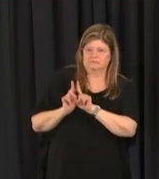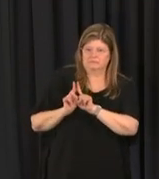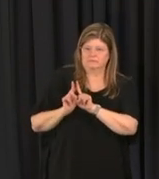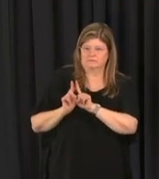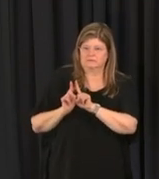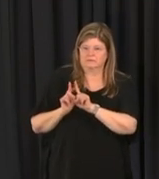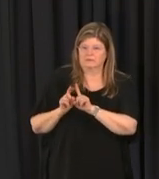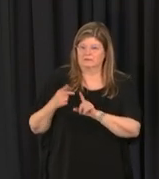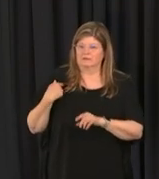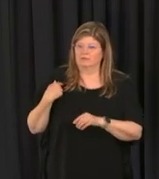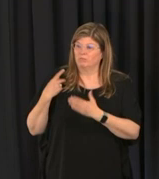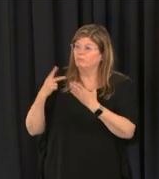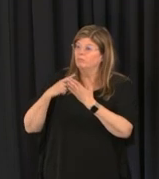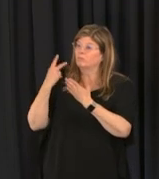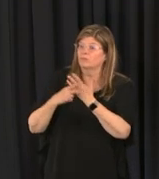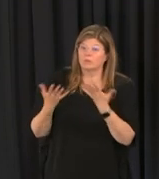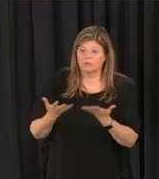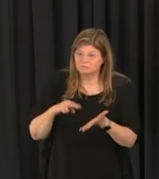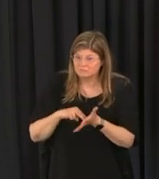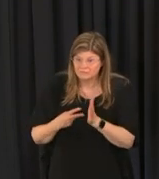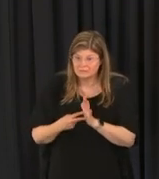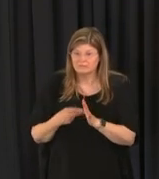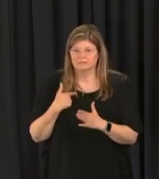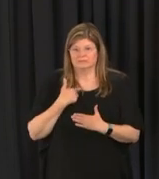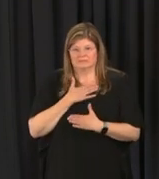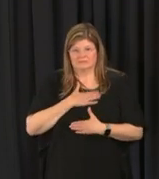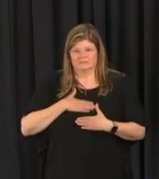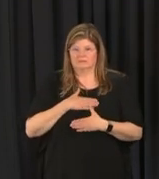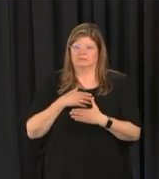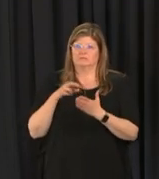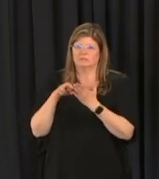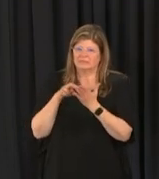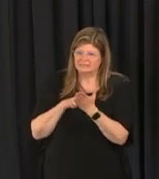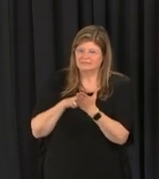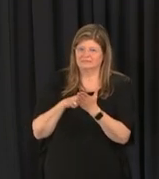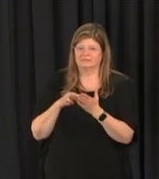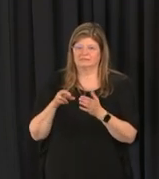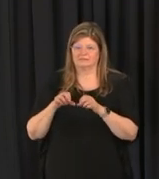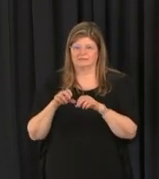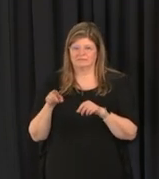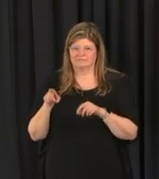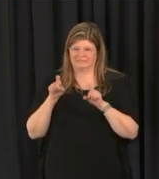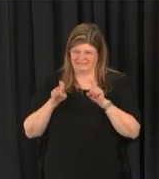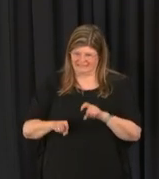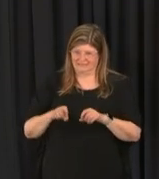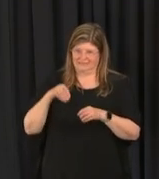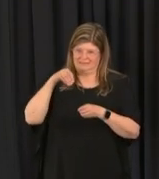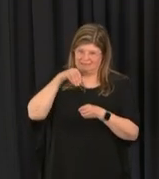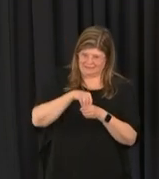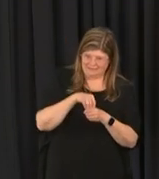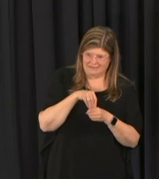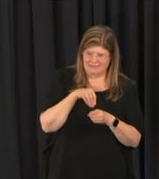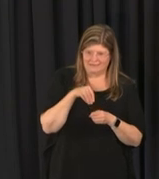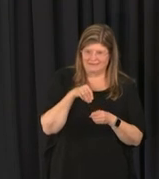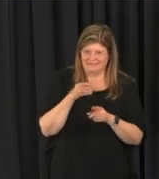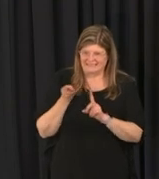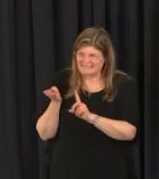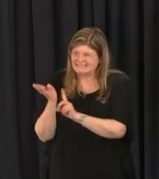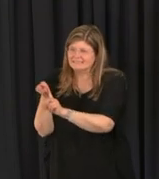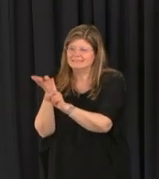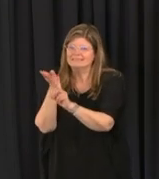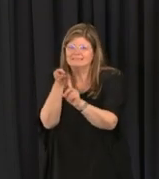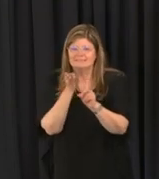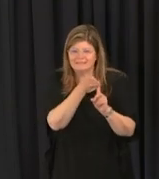we're pleased with our registration system, we know that you have to be in it in order to